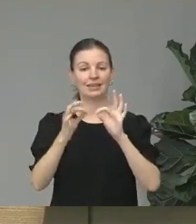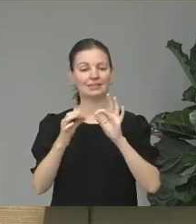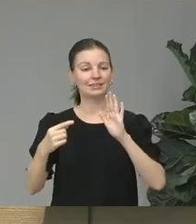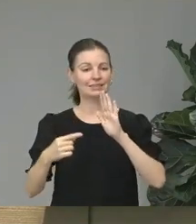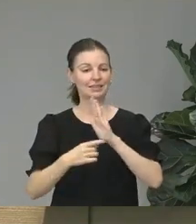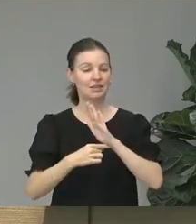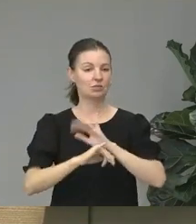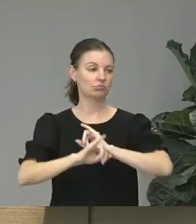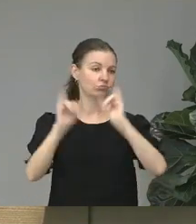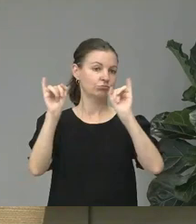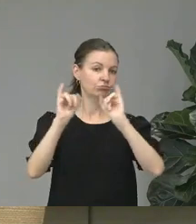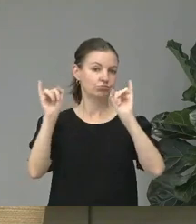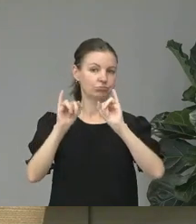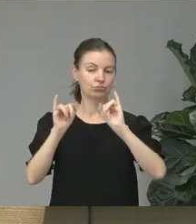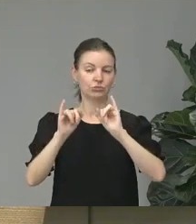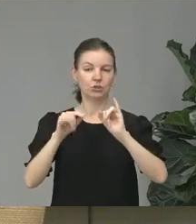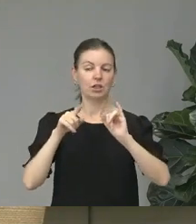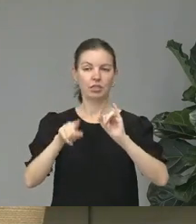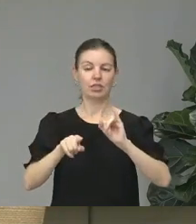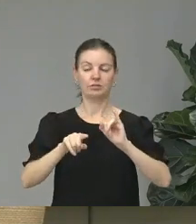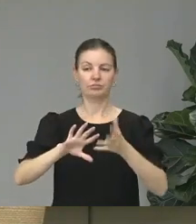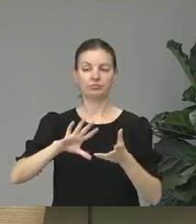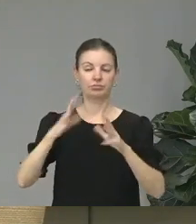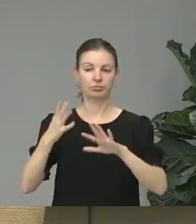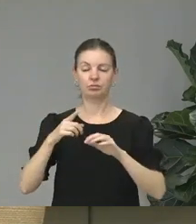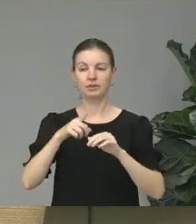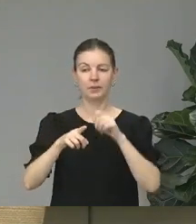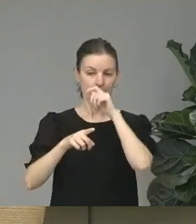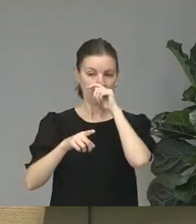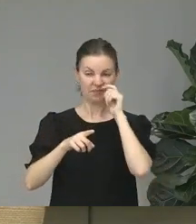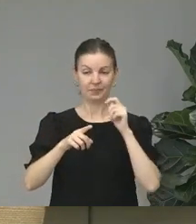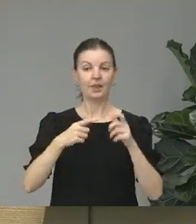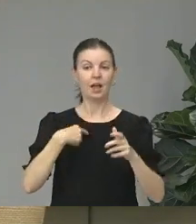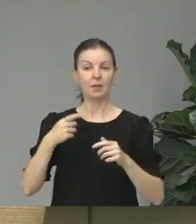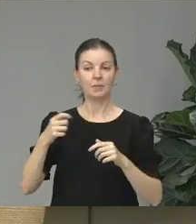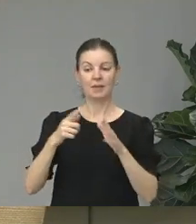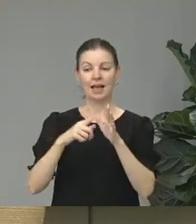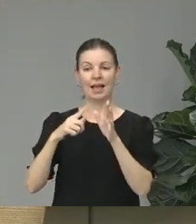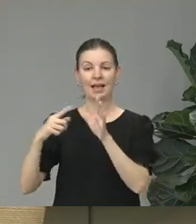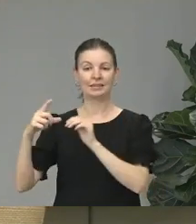obnoxious illegality as a member of the AAT, I've been turning my